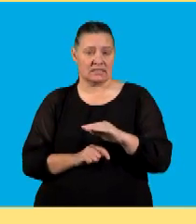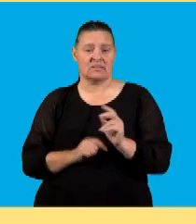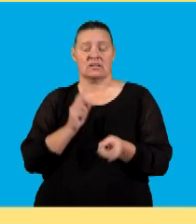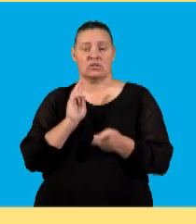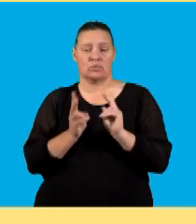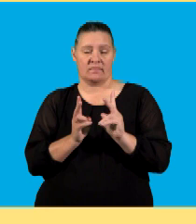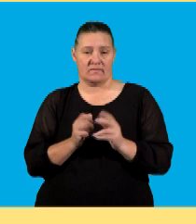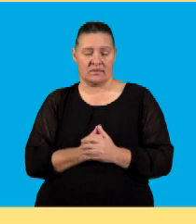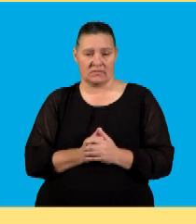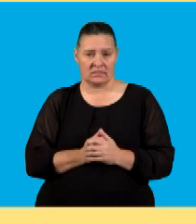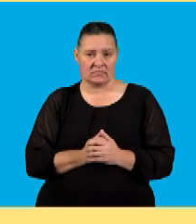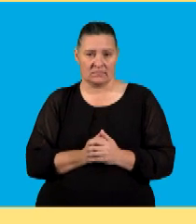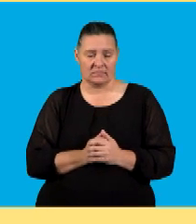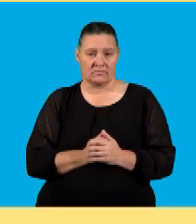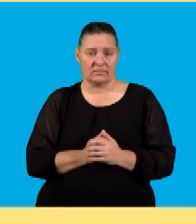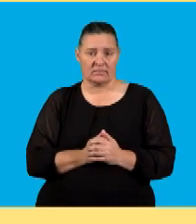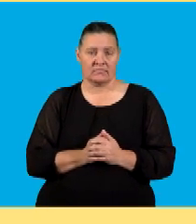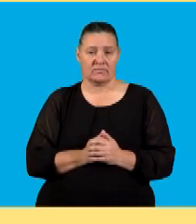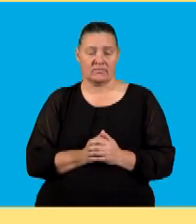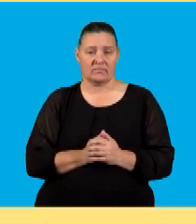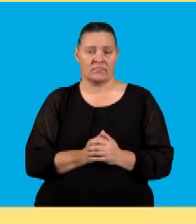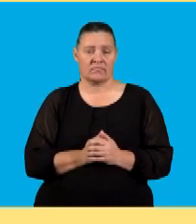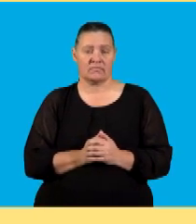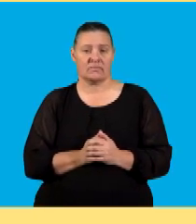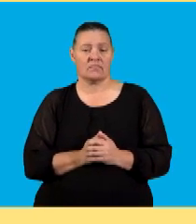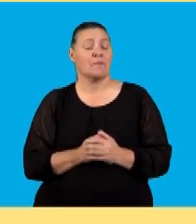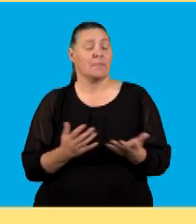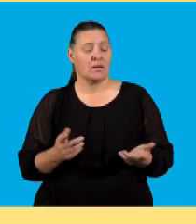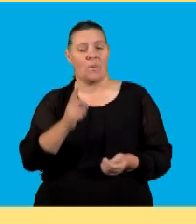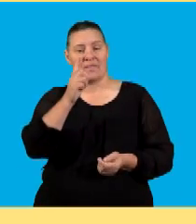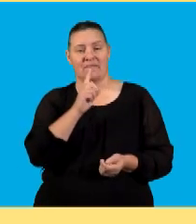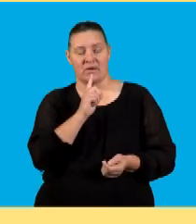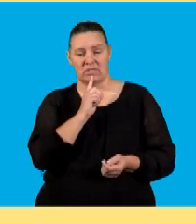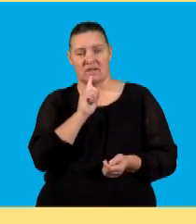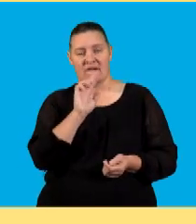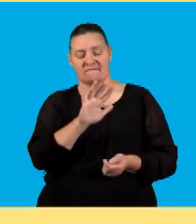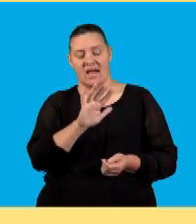divided by 12. And this is going to give you